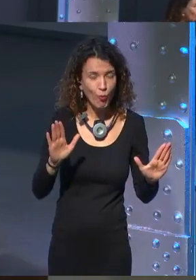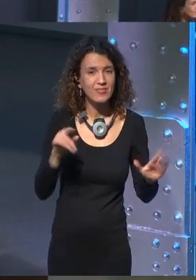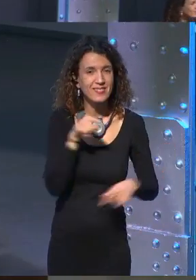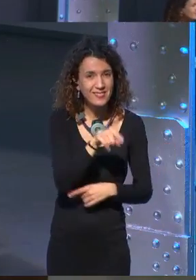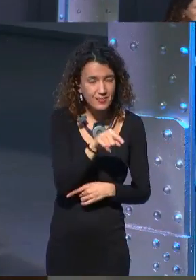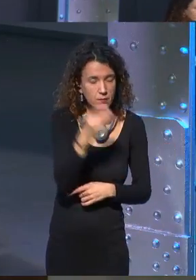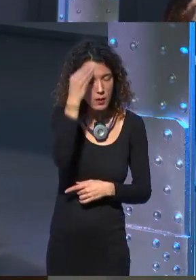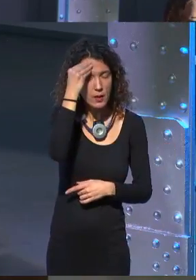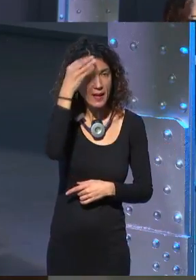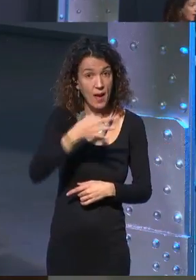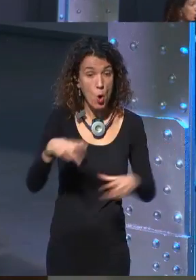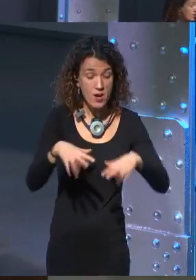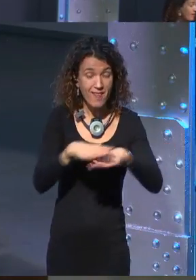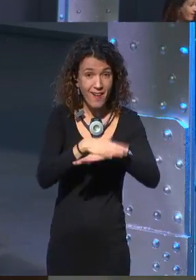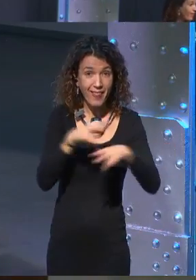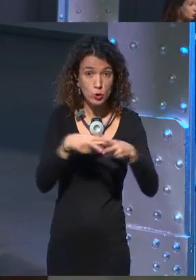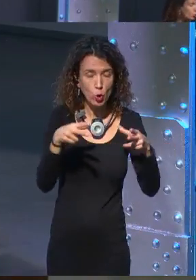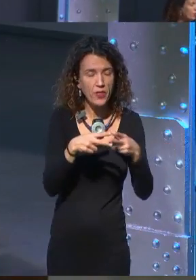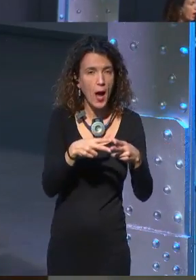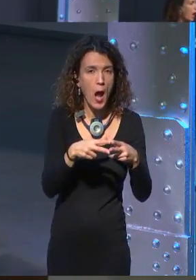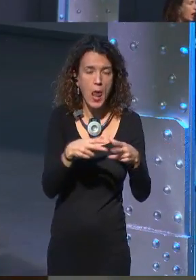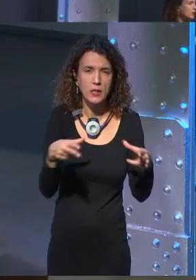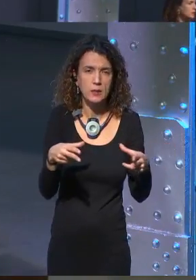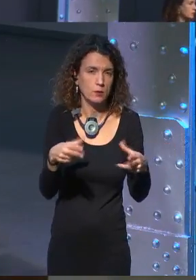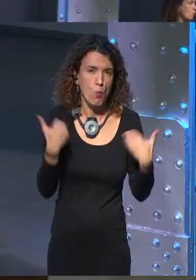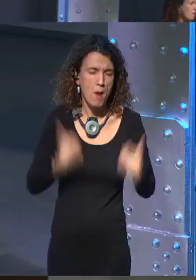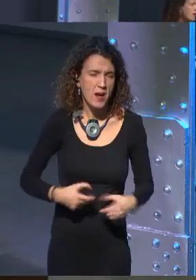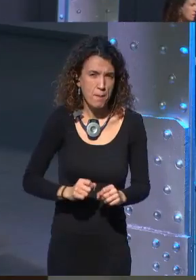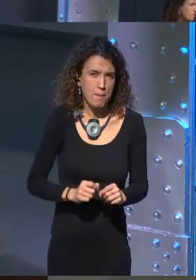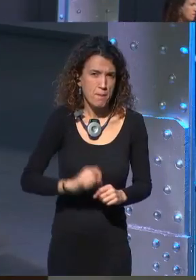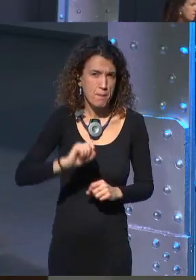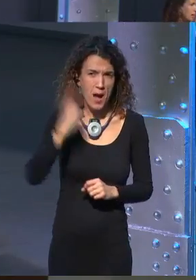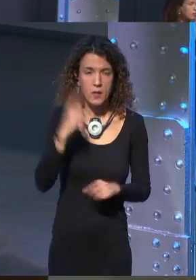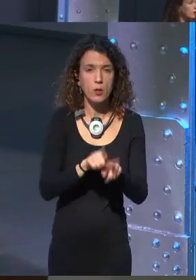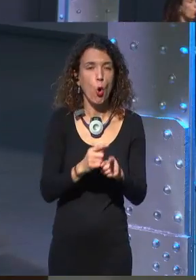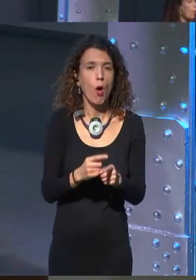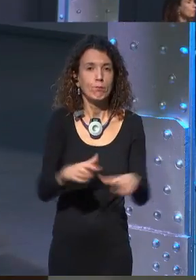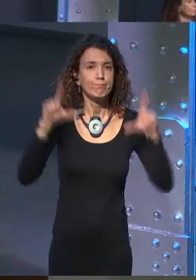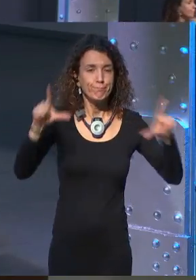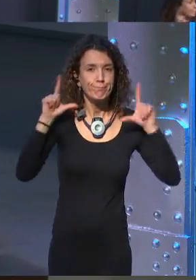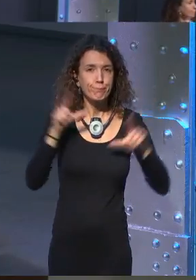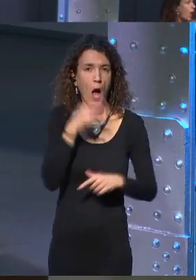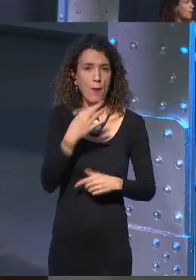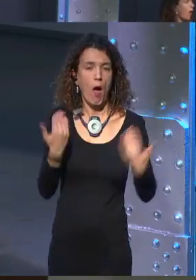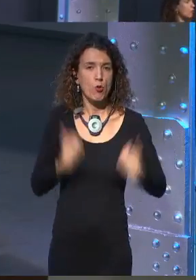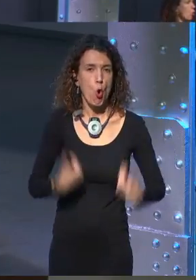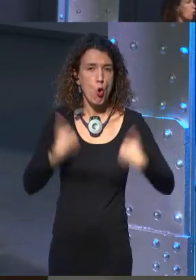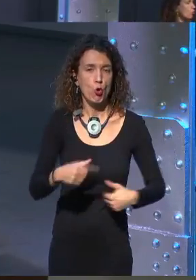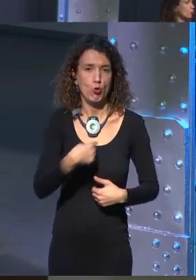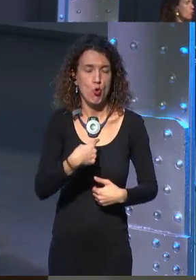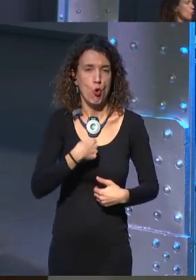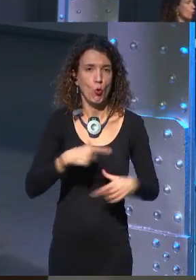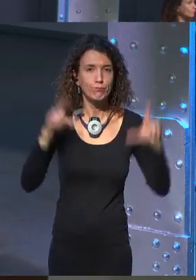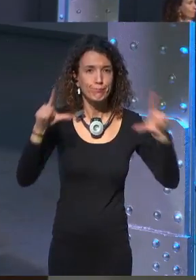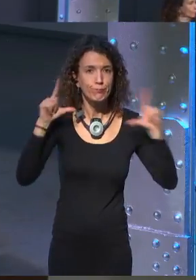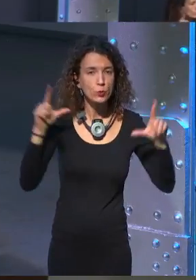less media. Stop talking about yourselves and start helping others. Start being social. Start being human.